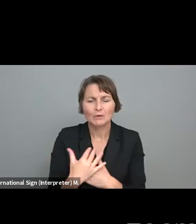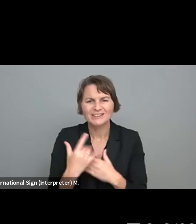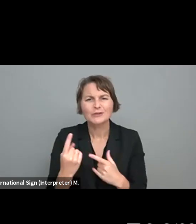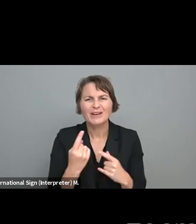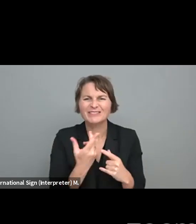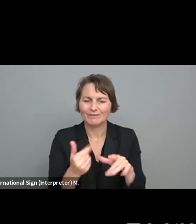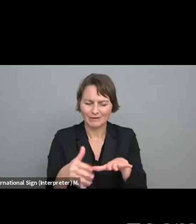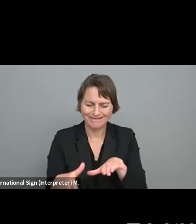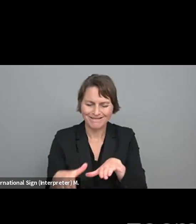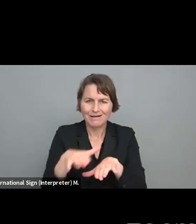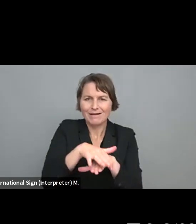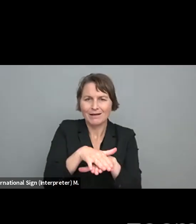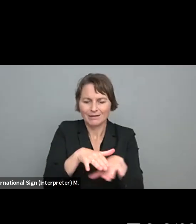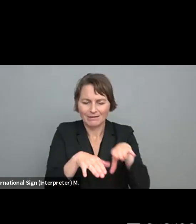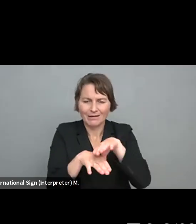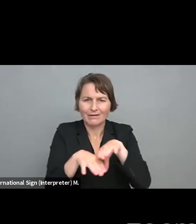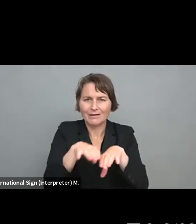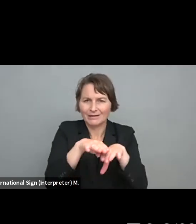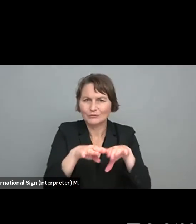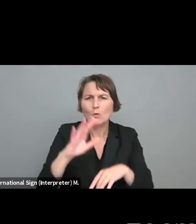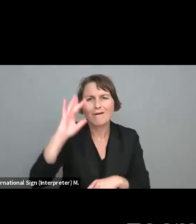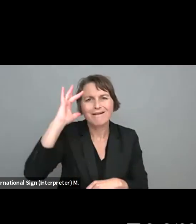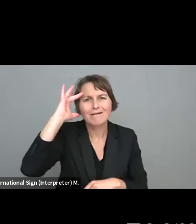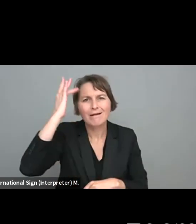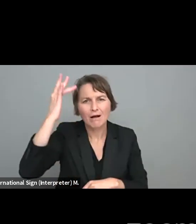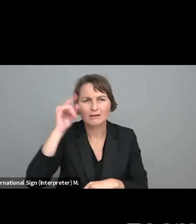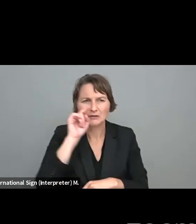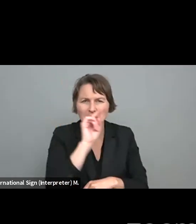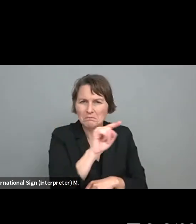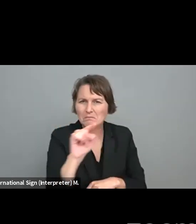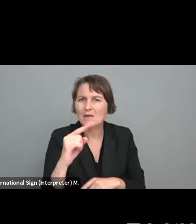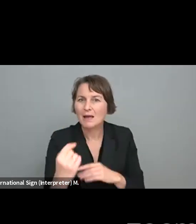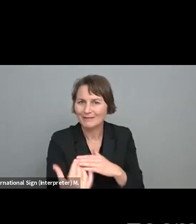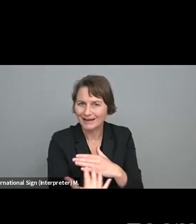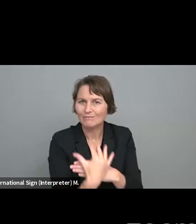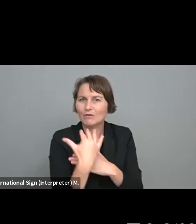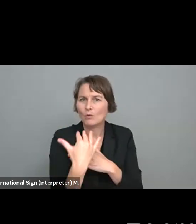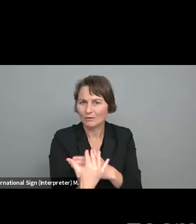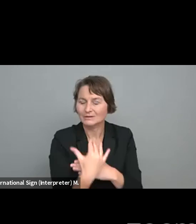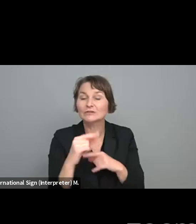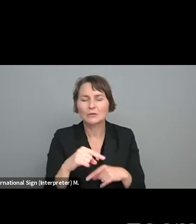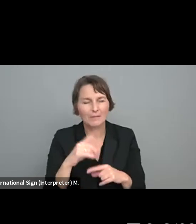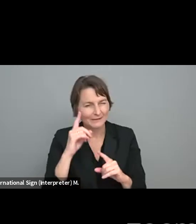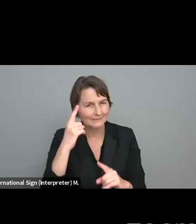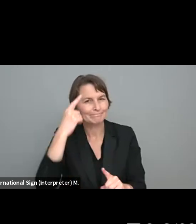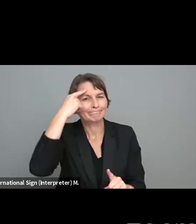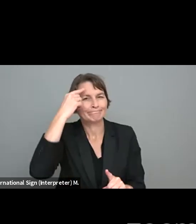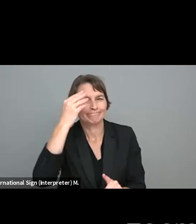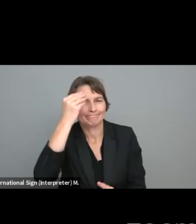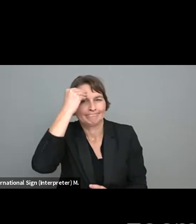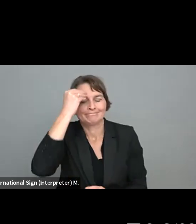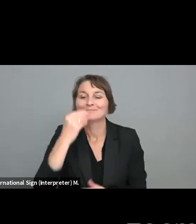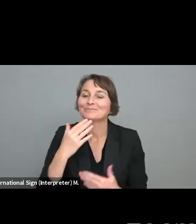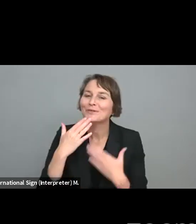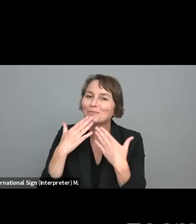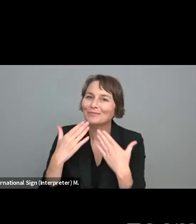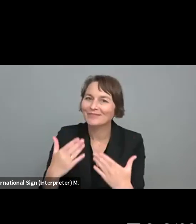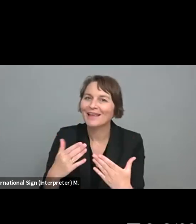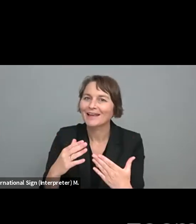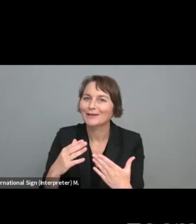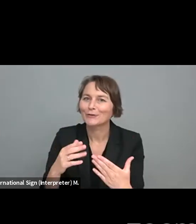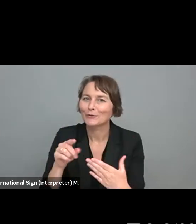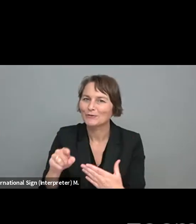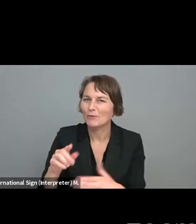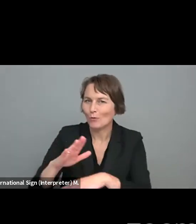of cultural elements that we need to pay attention to in this regard. So thank you for that, Uma. Nadia, let's bring you back